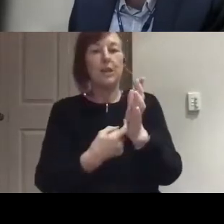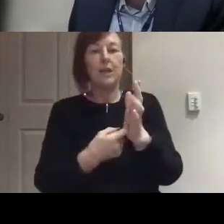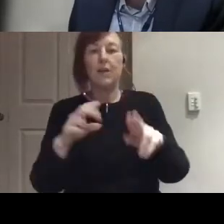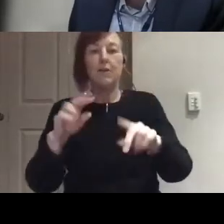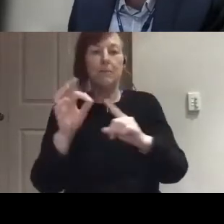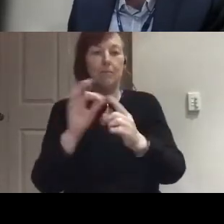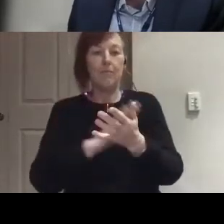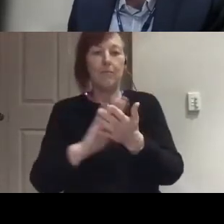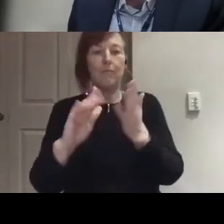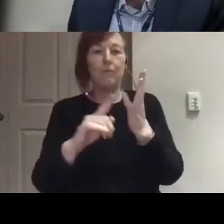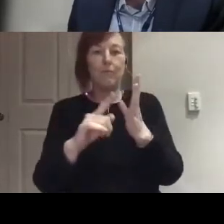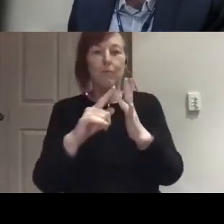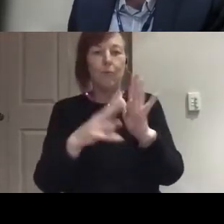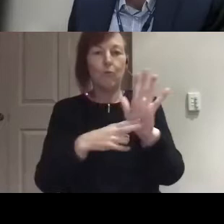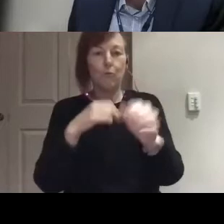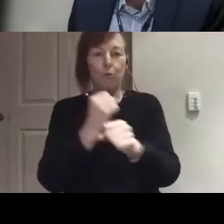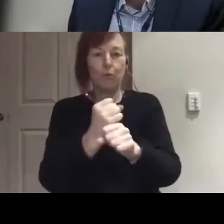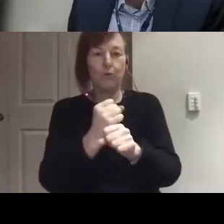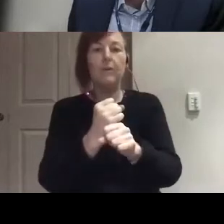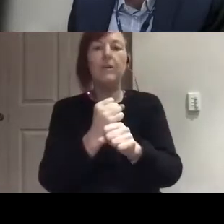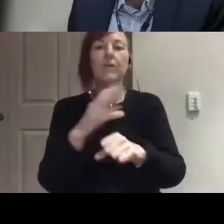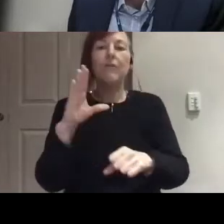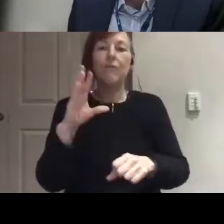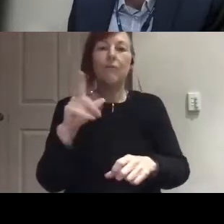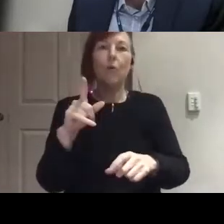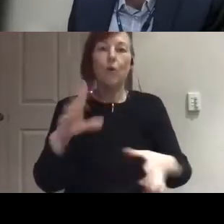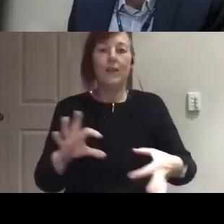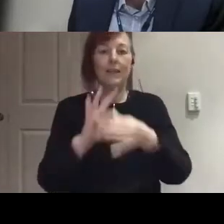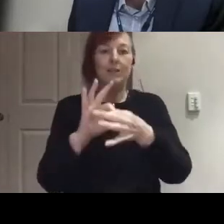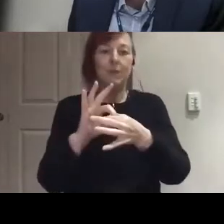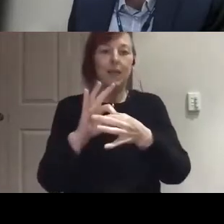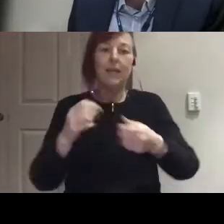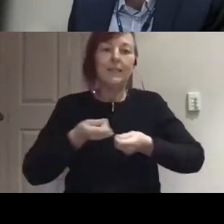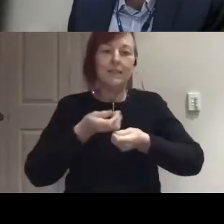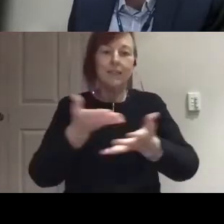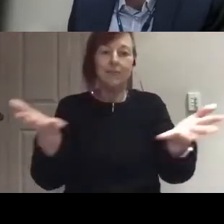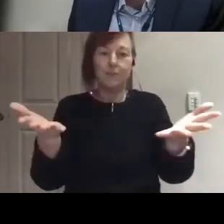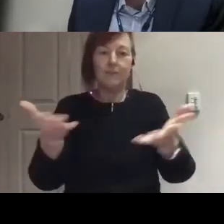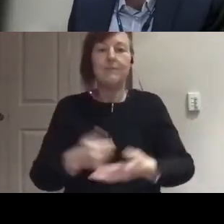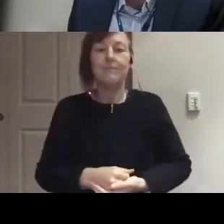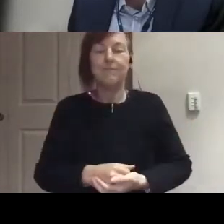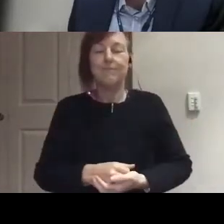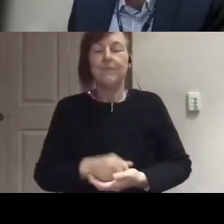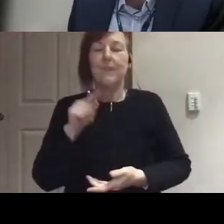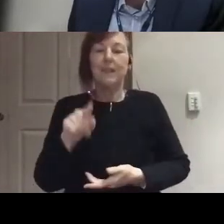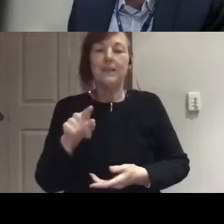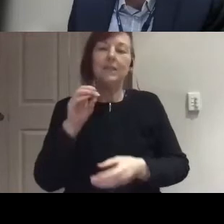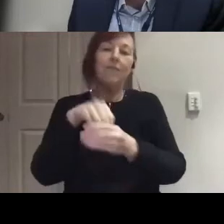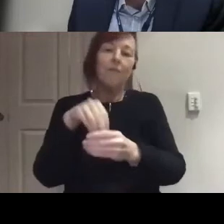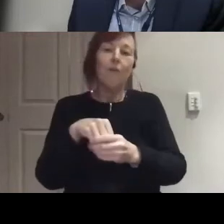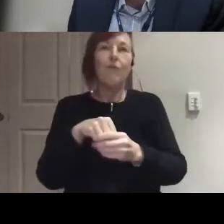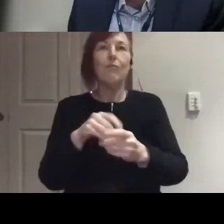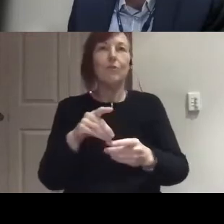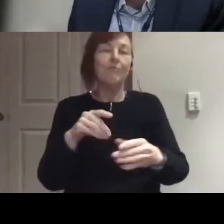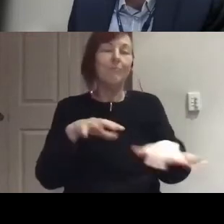Deputy Secretary of Engagement and Delivery. And Fung's also been really closely engaged with us this week, particularly as we